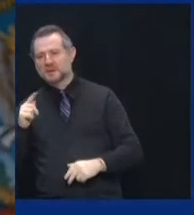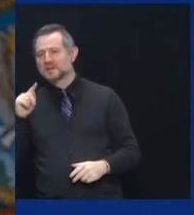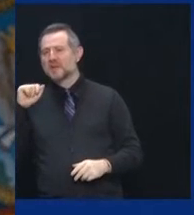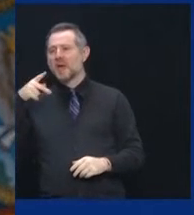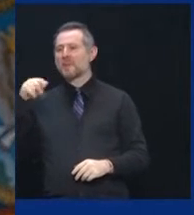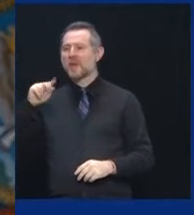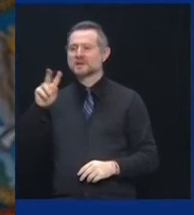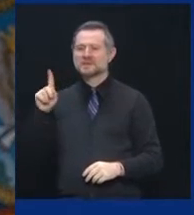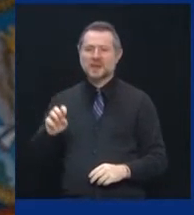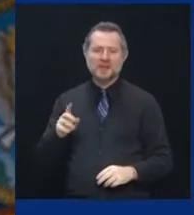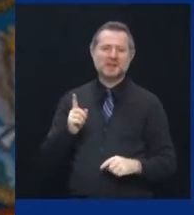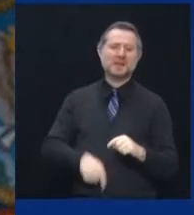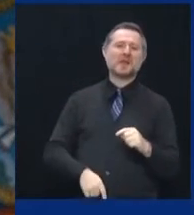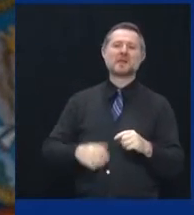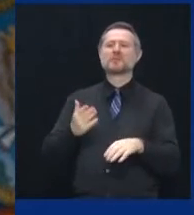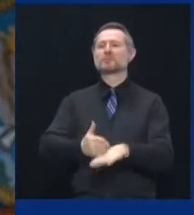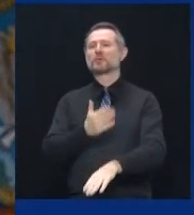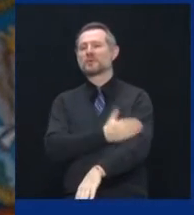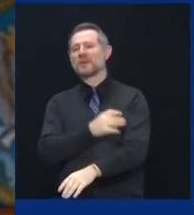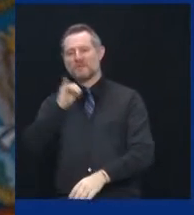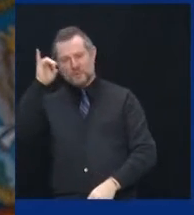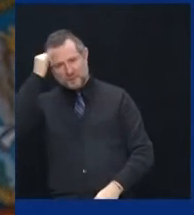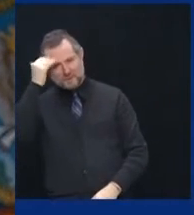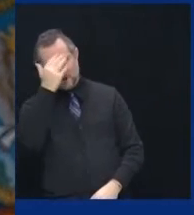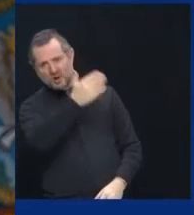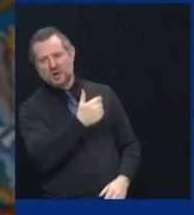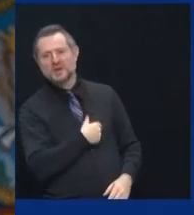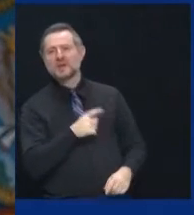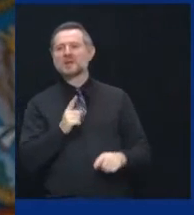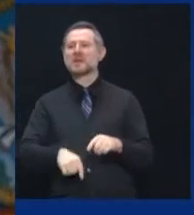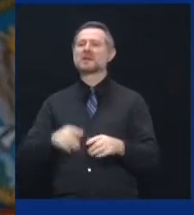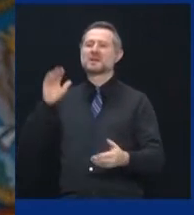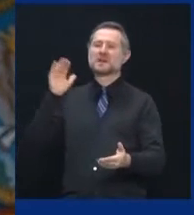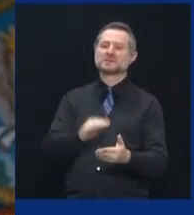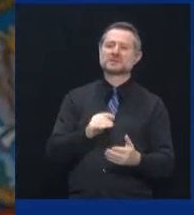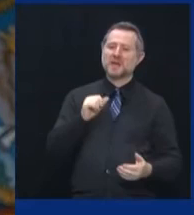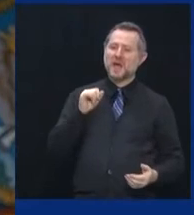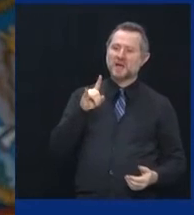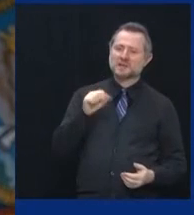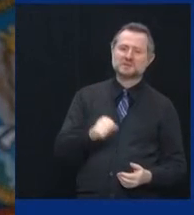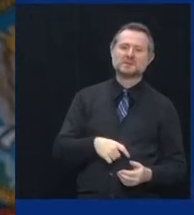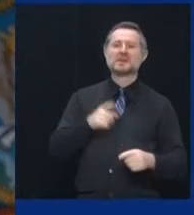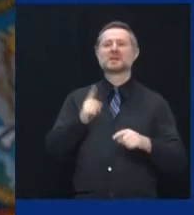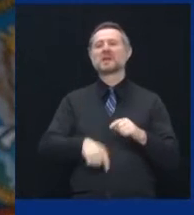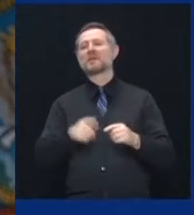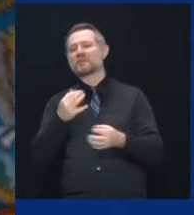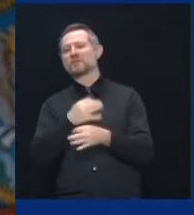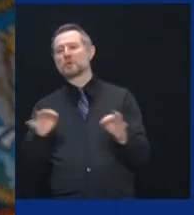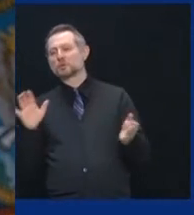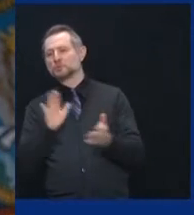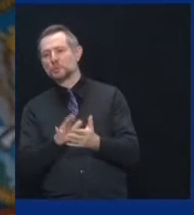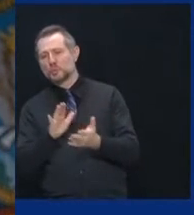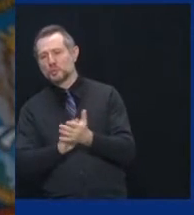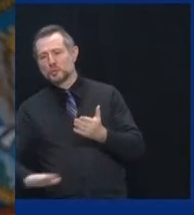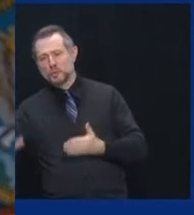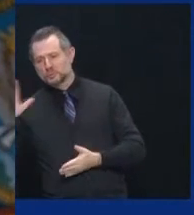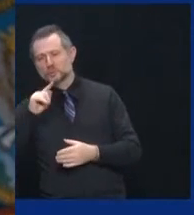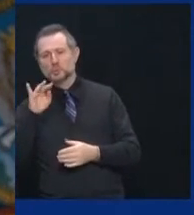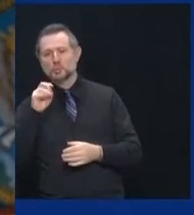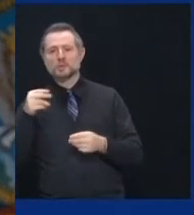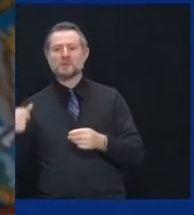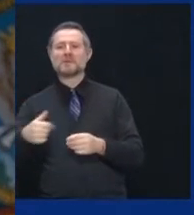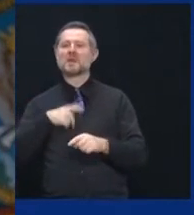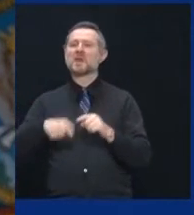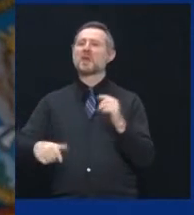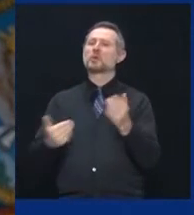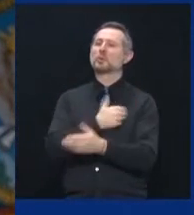can't end the AIDS epidemic. We can't provide free college tuition for the middle class. We can't construct a new Penn train hall. They